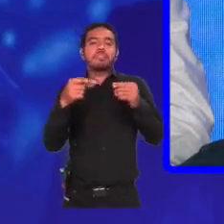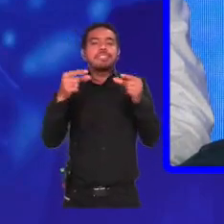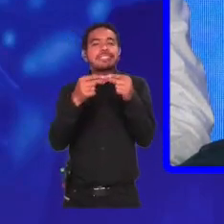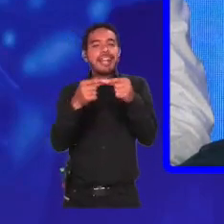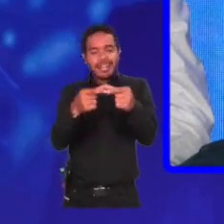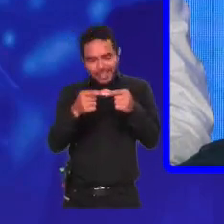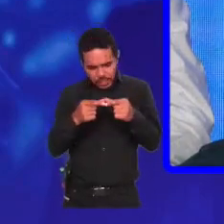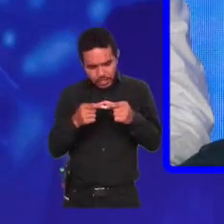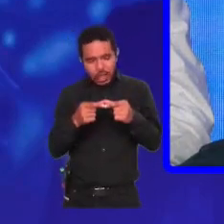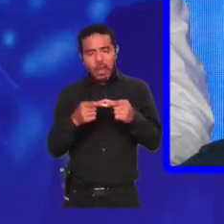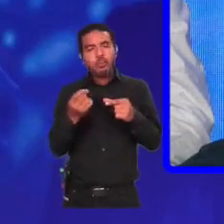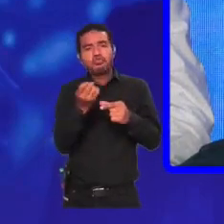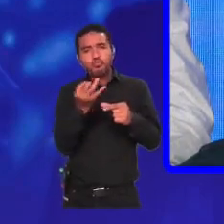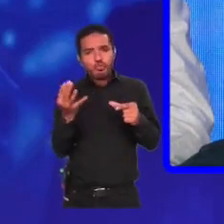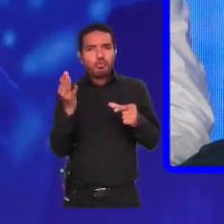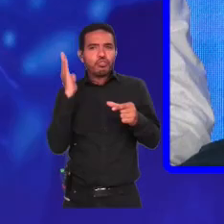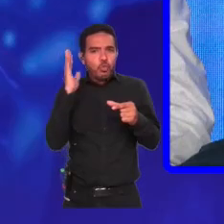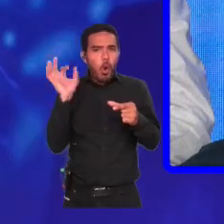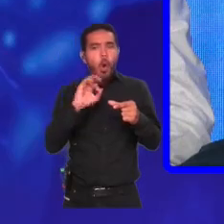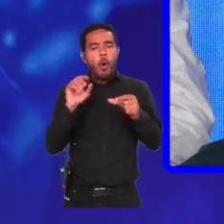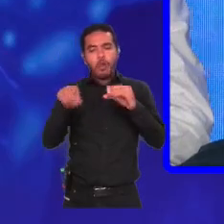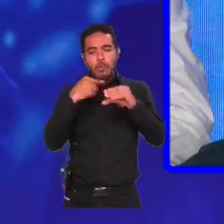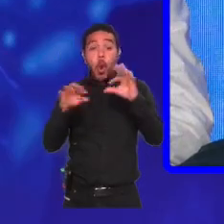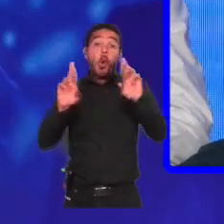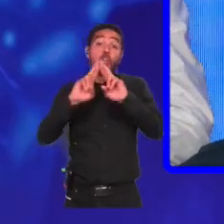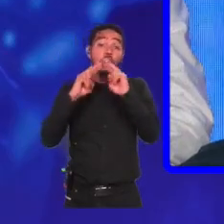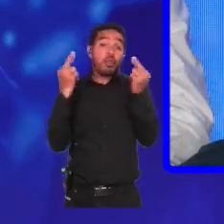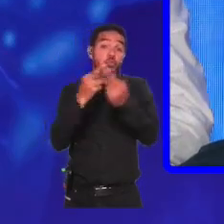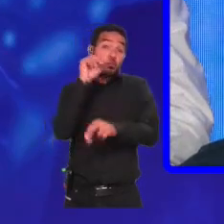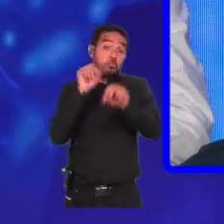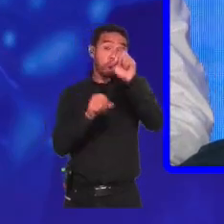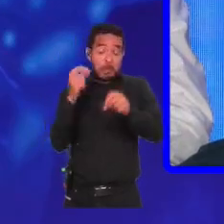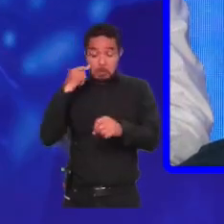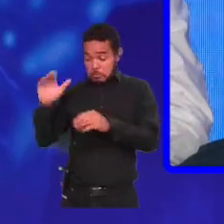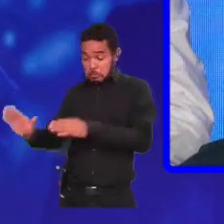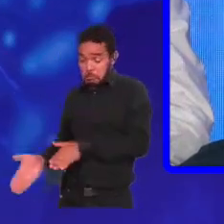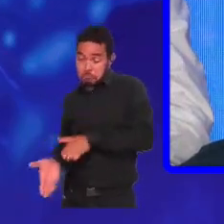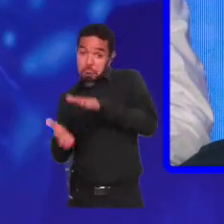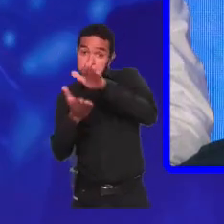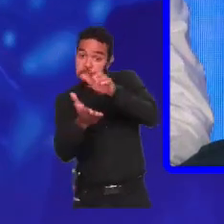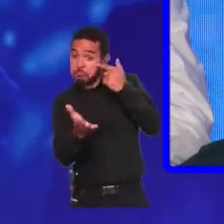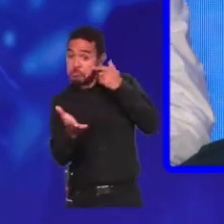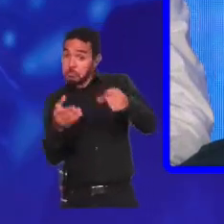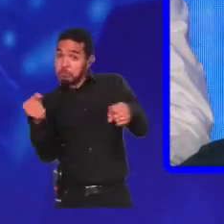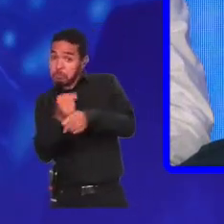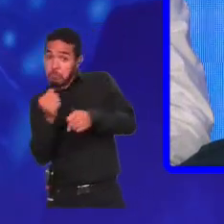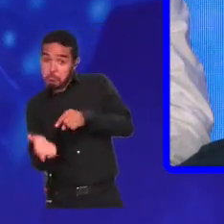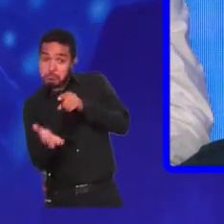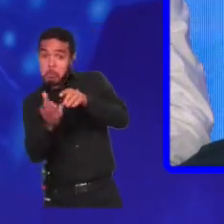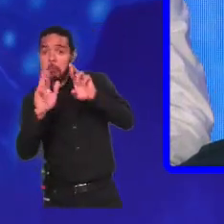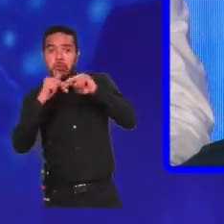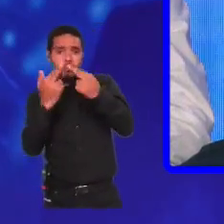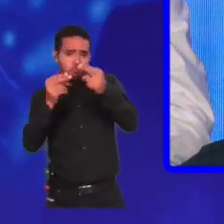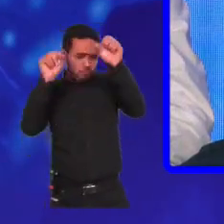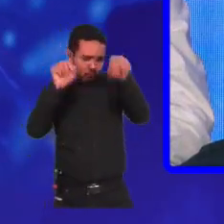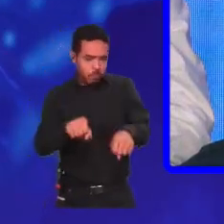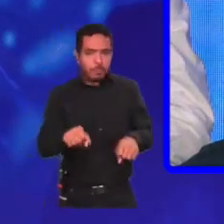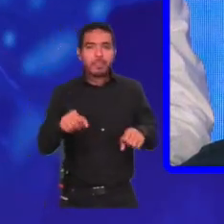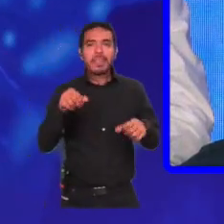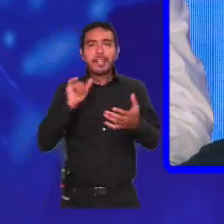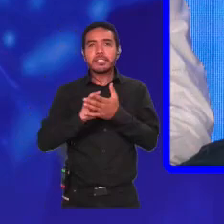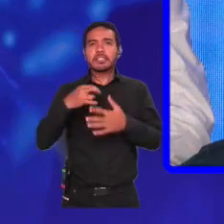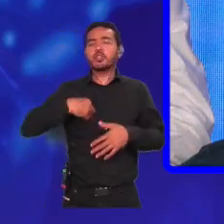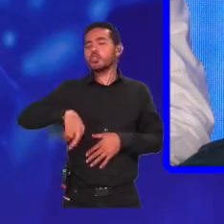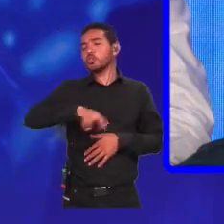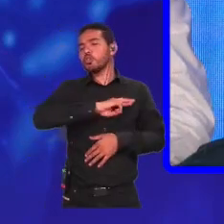want to set up a meeting if you have a portfolio that presents itself, is aligned with something that we're actively working on or going to be working on in the